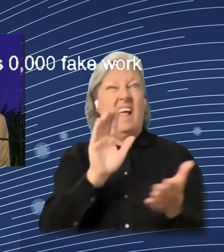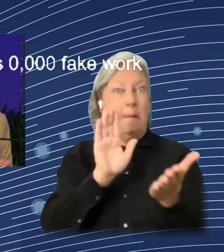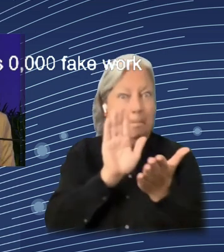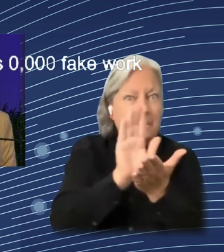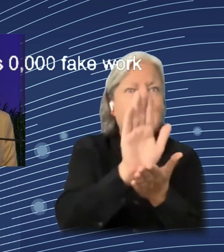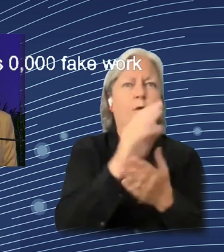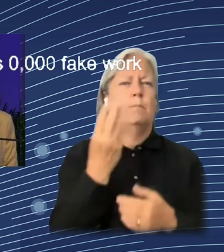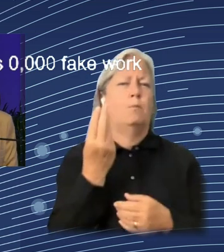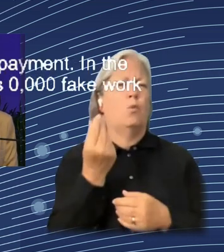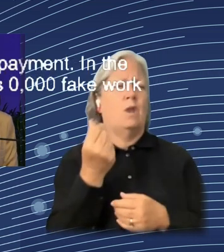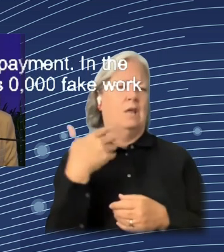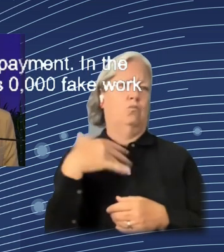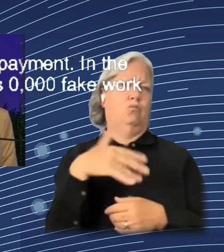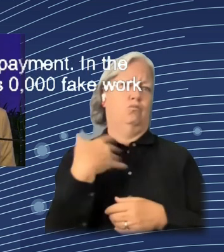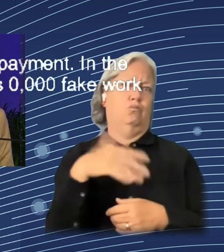Next slide, please.